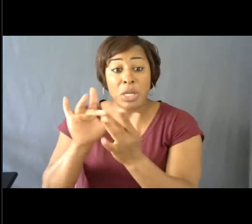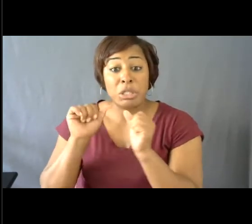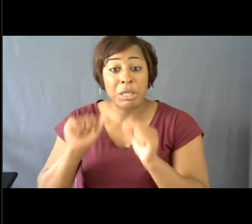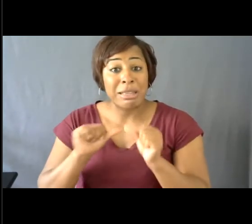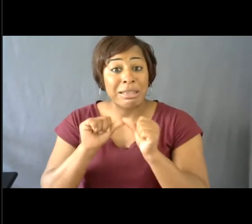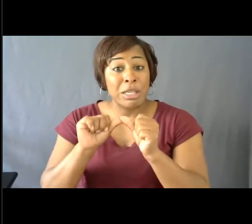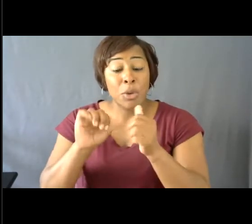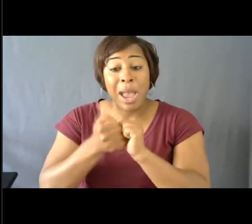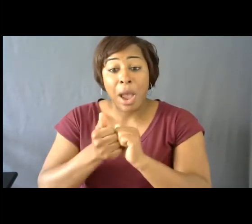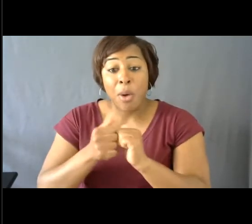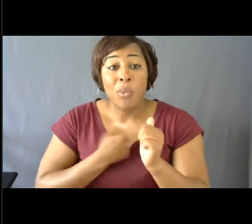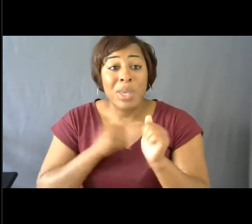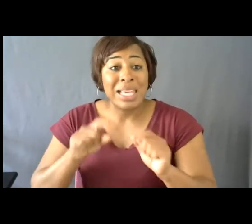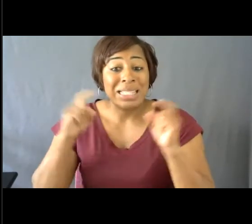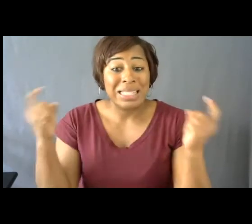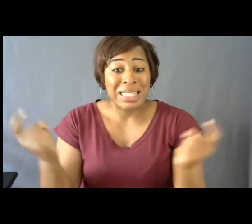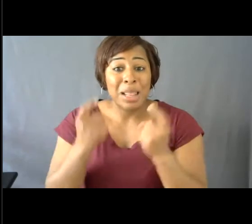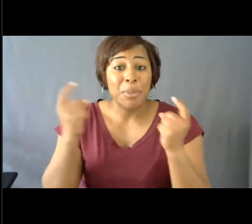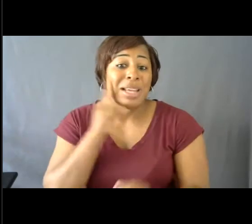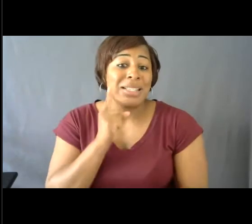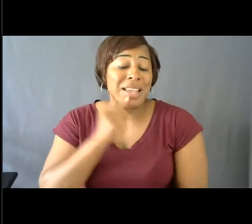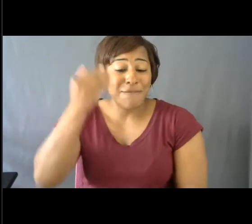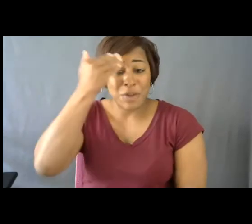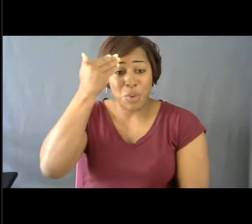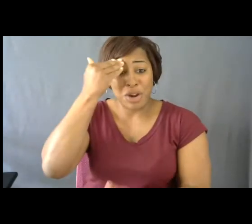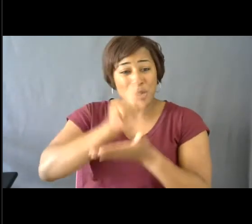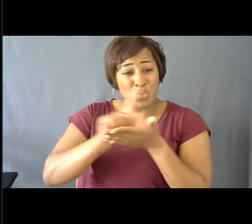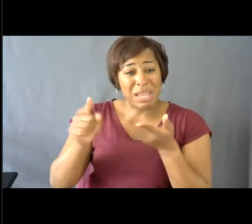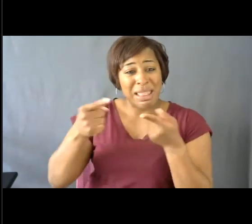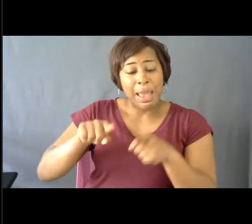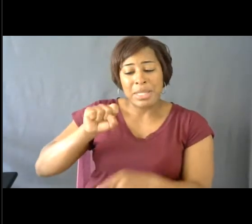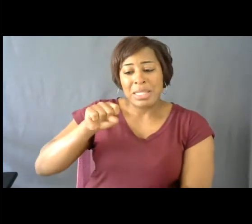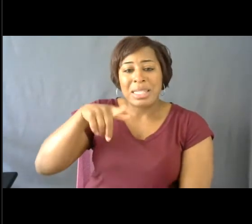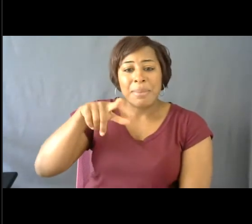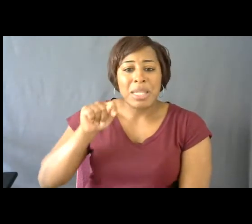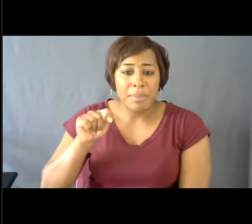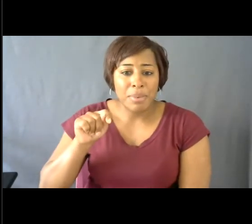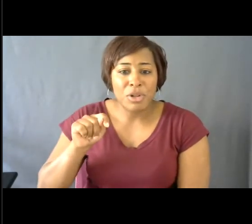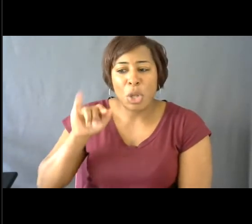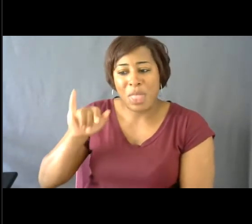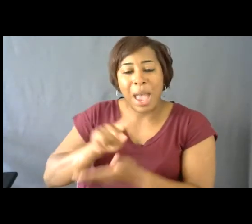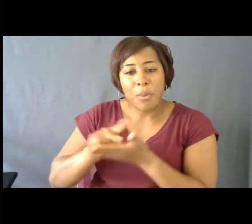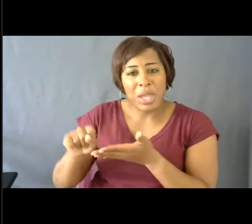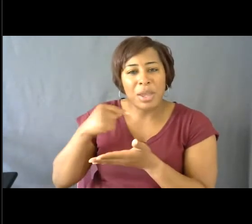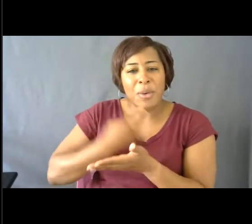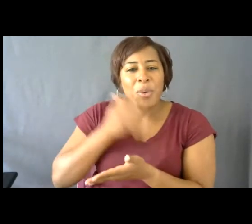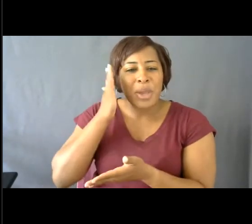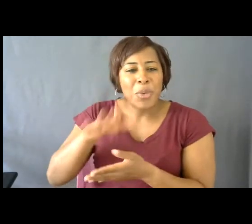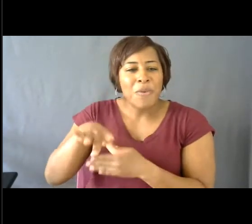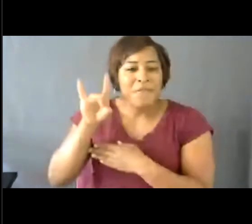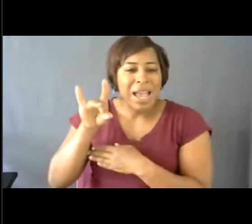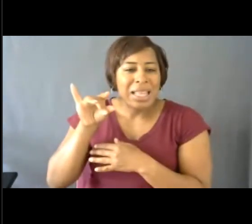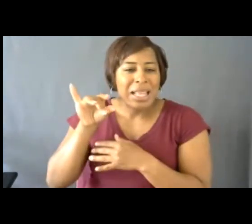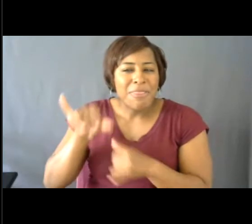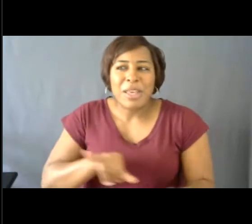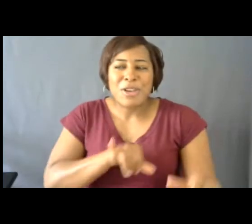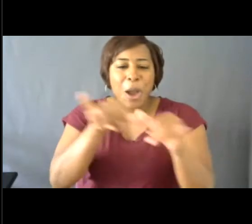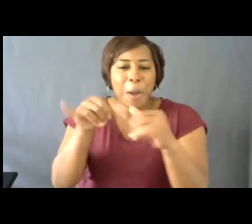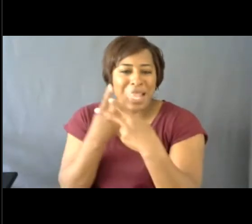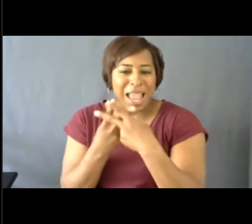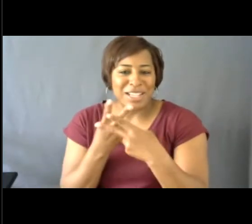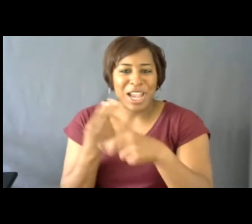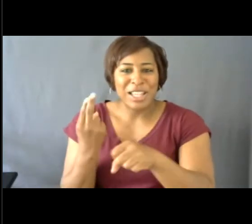Awareness Week in September. And so we'll find the common hashtags that they're using that week and throw out weather information and